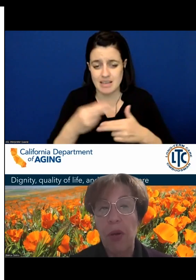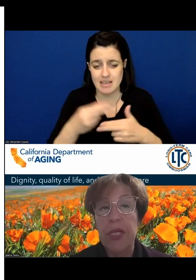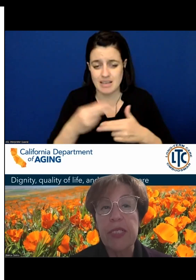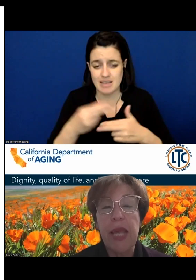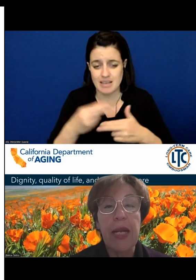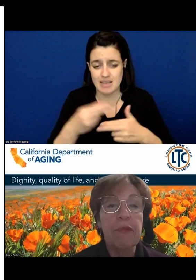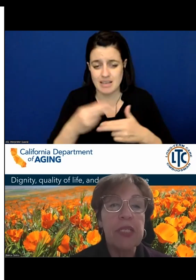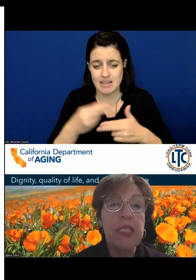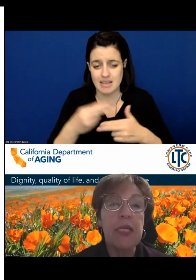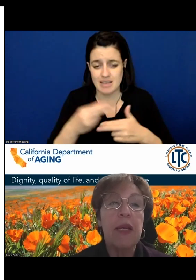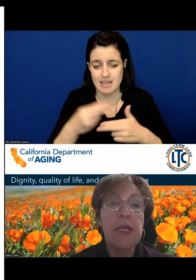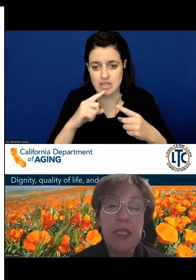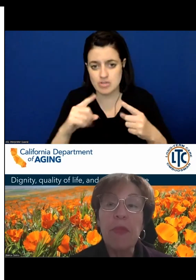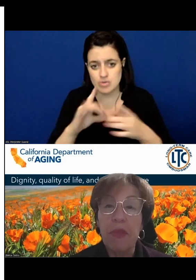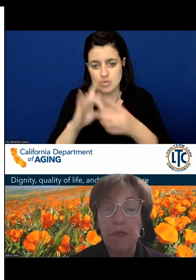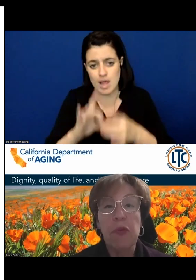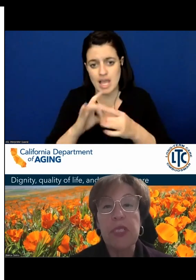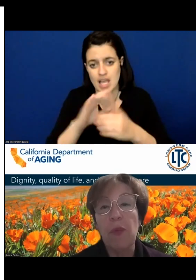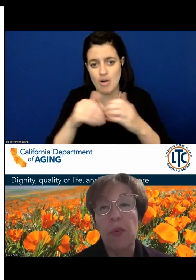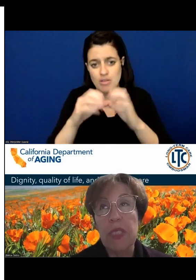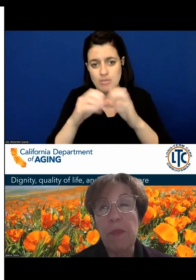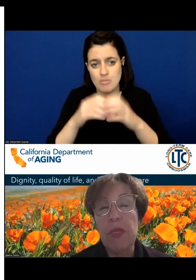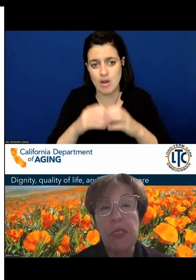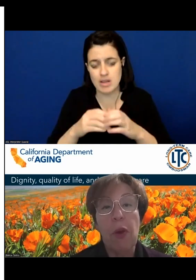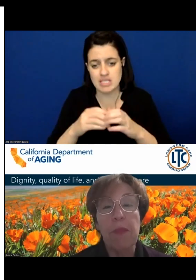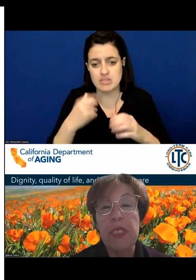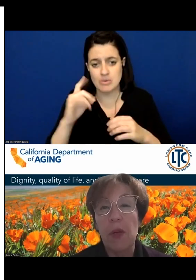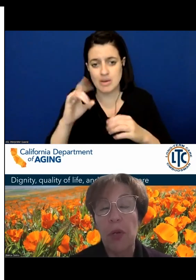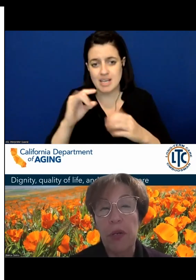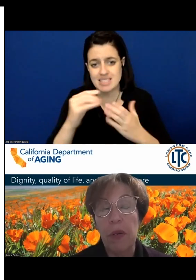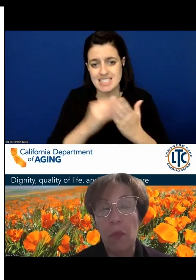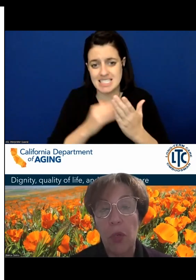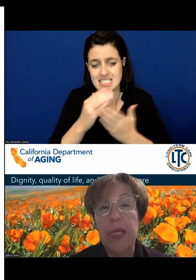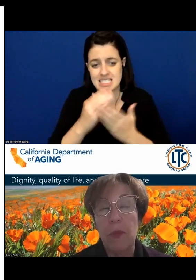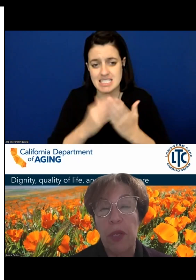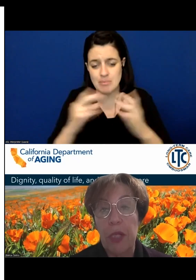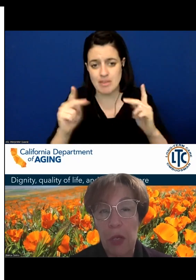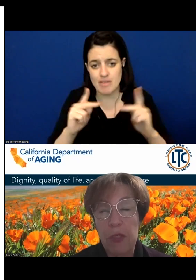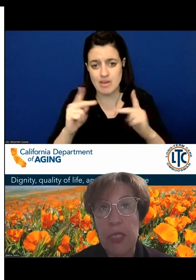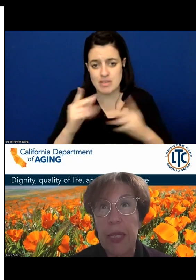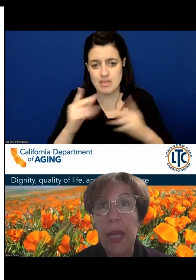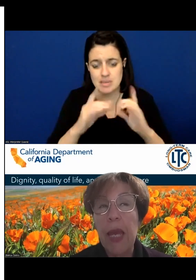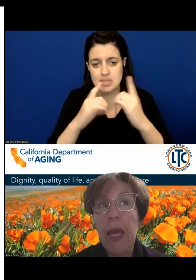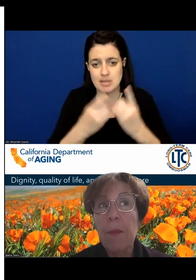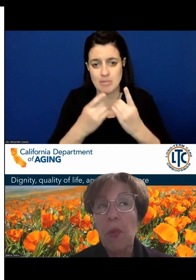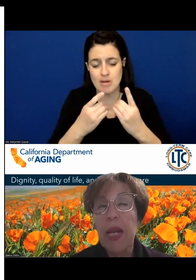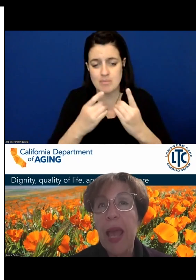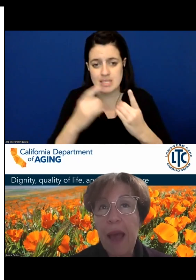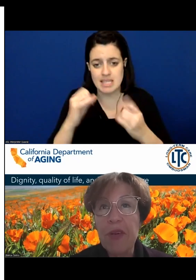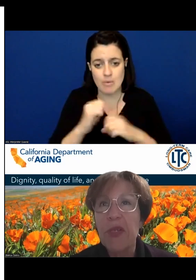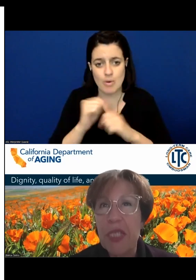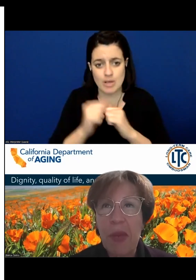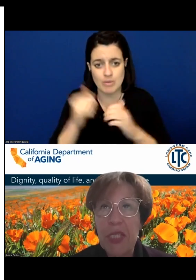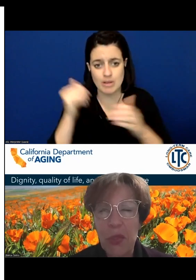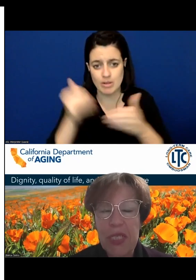these parties. And I've listed some of the folks some of the departments that we're working with closely. But what I